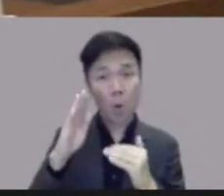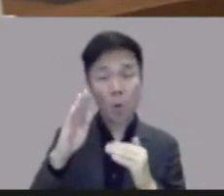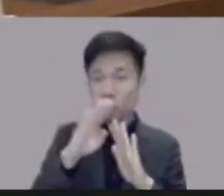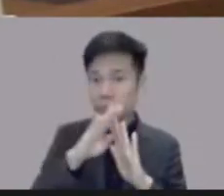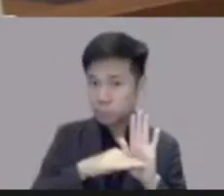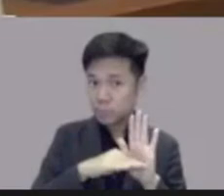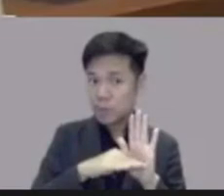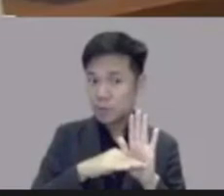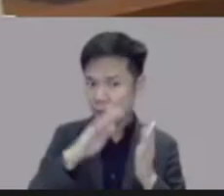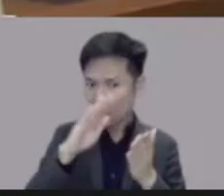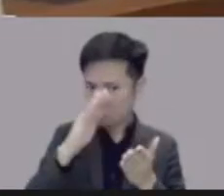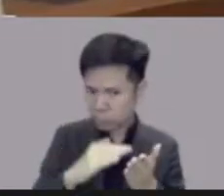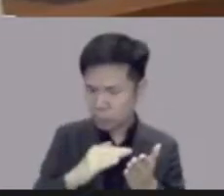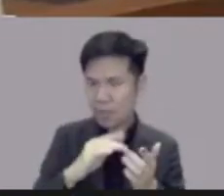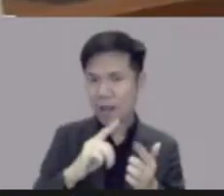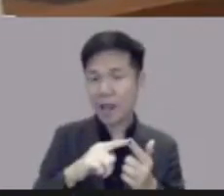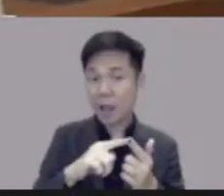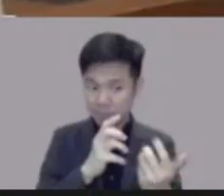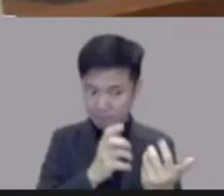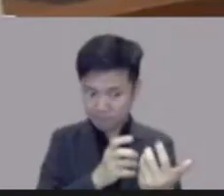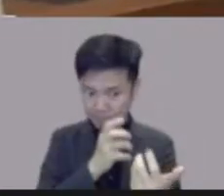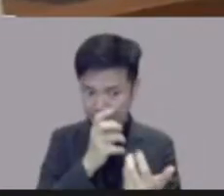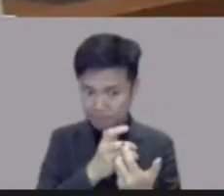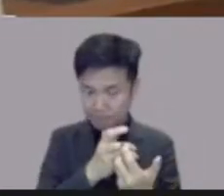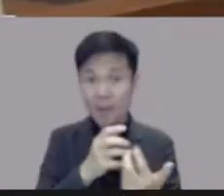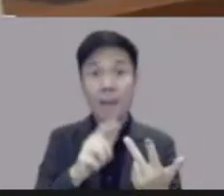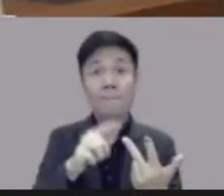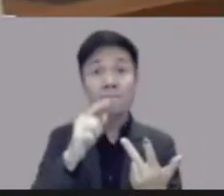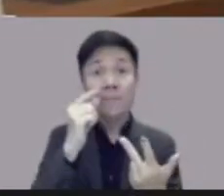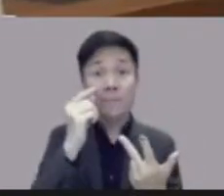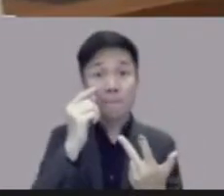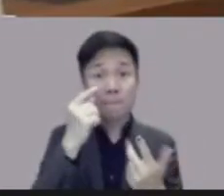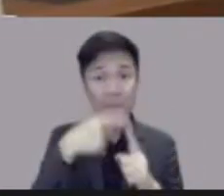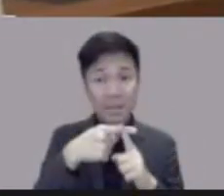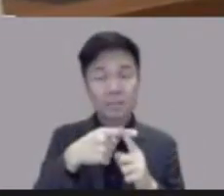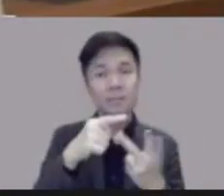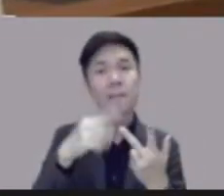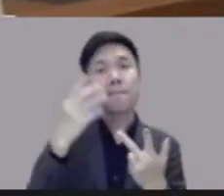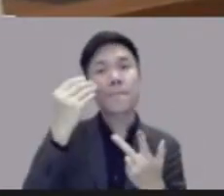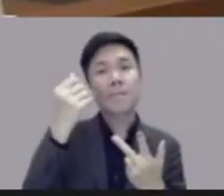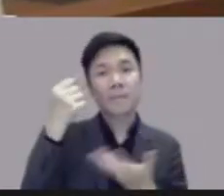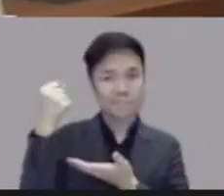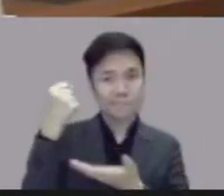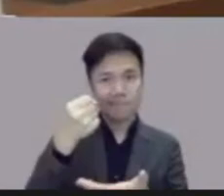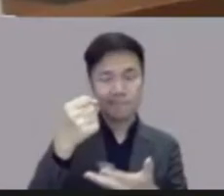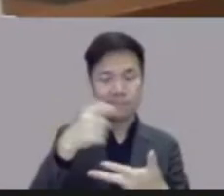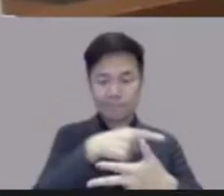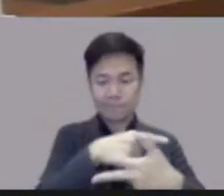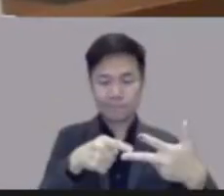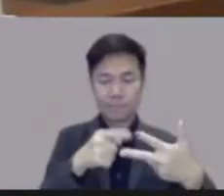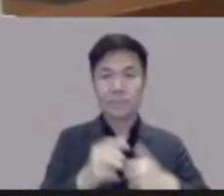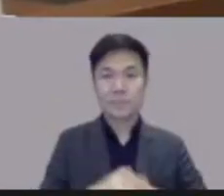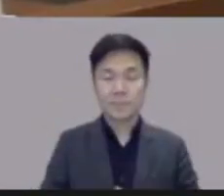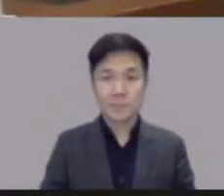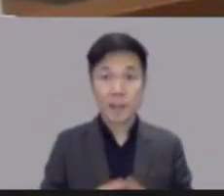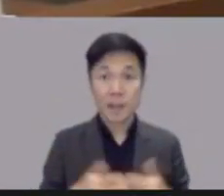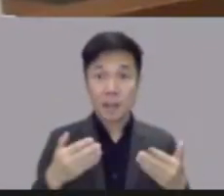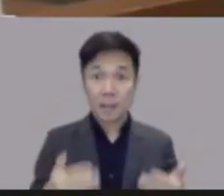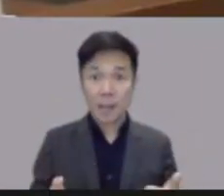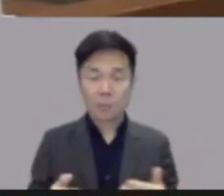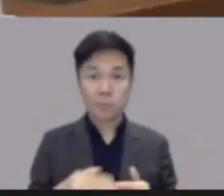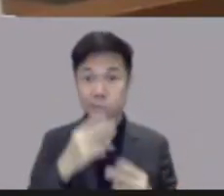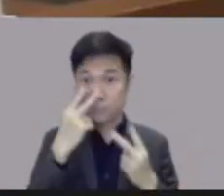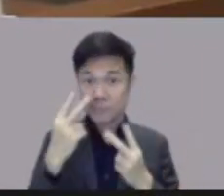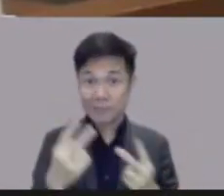and Technical and financial support in the process of the implementation we should take